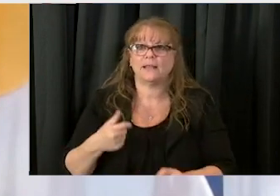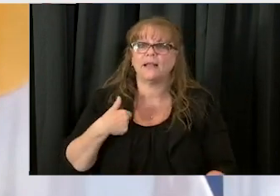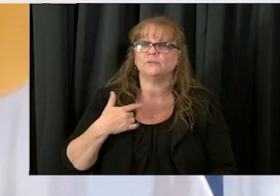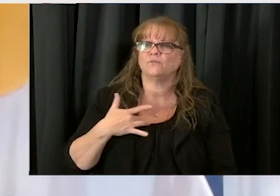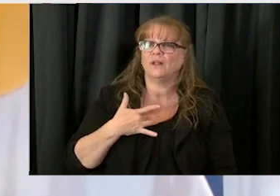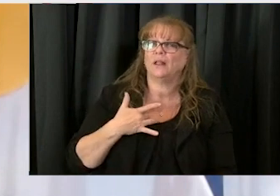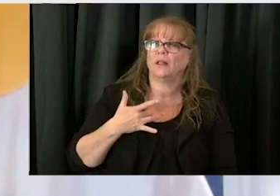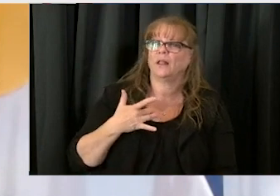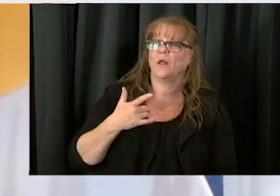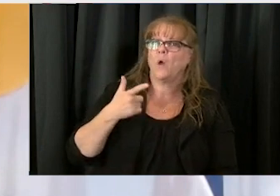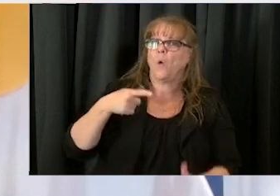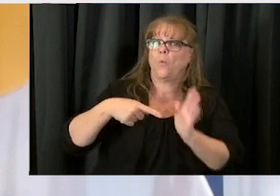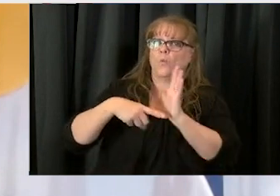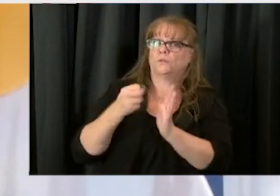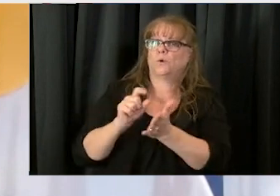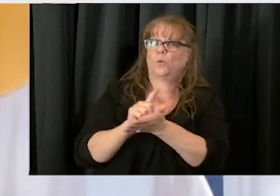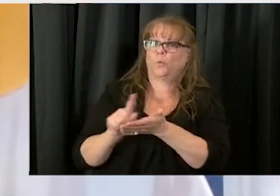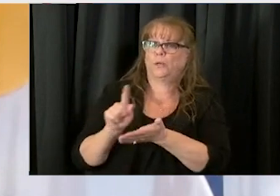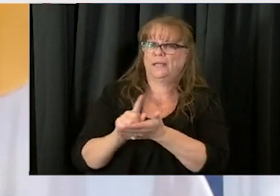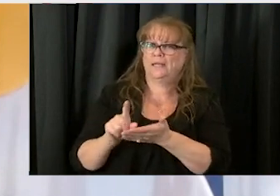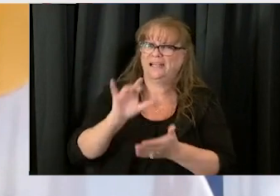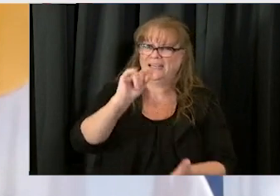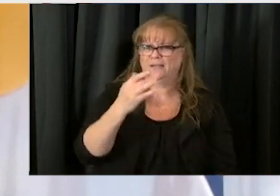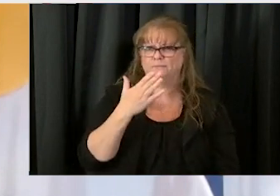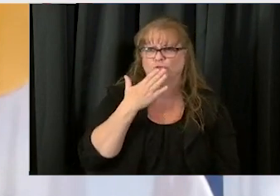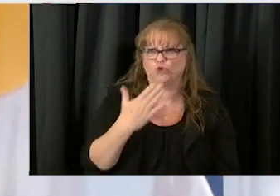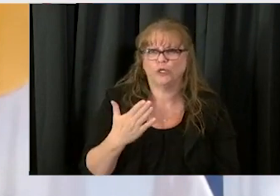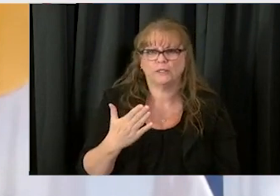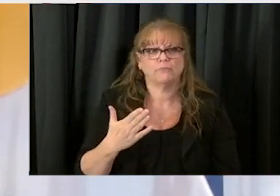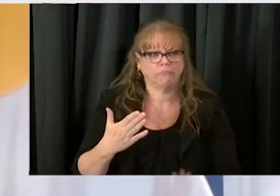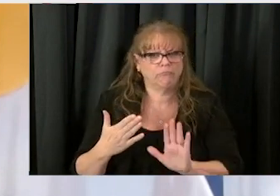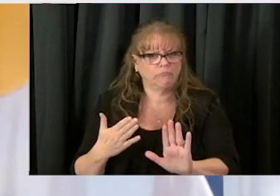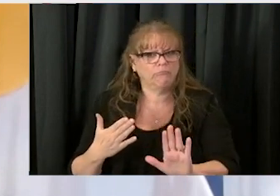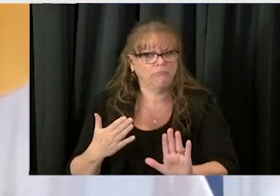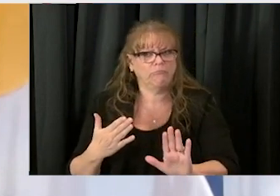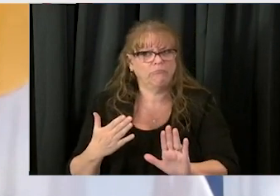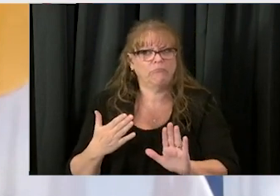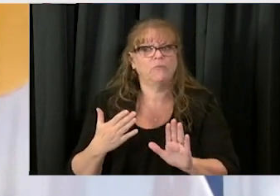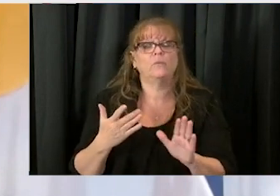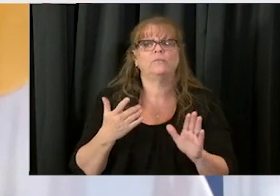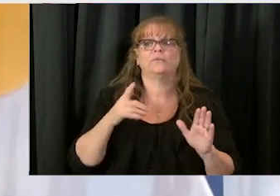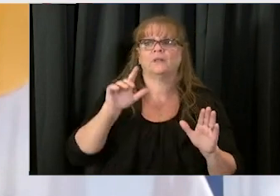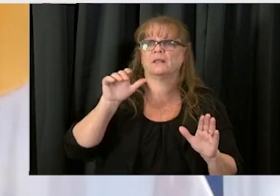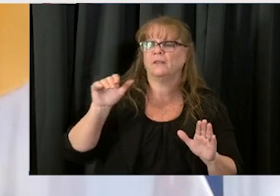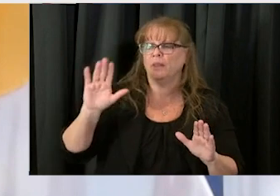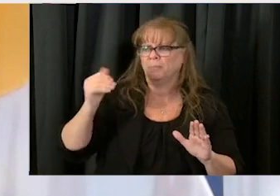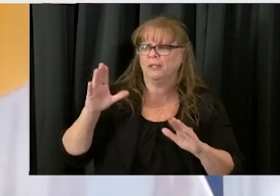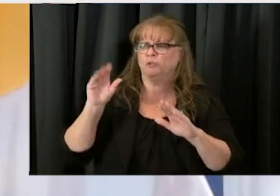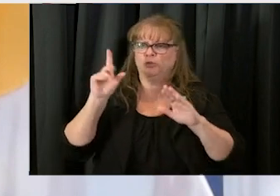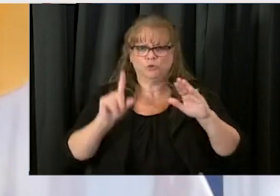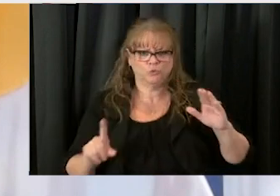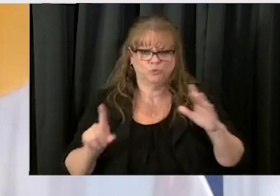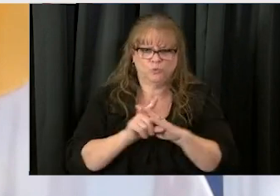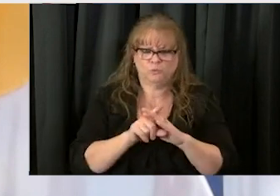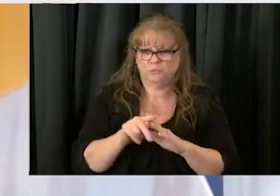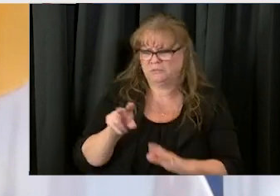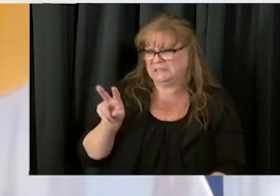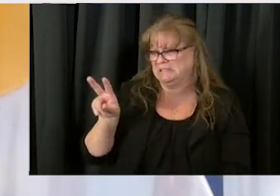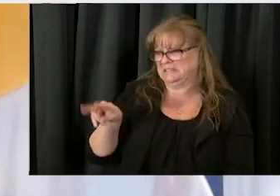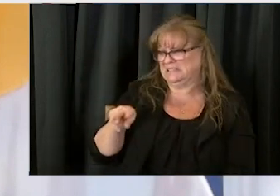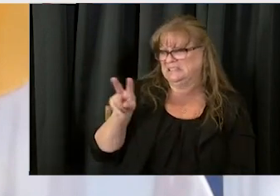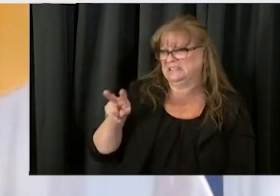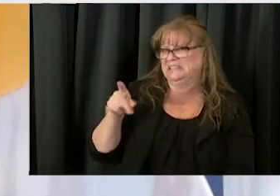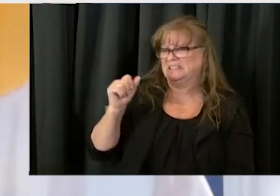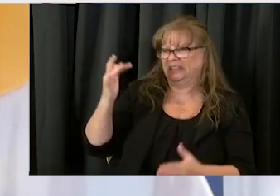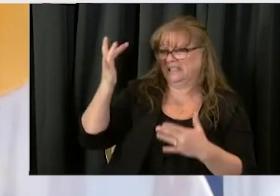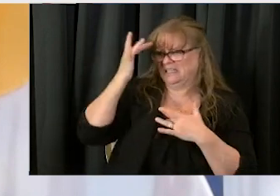Additional surveillance testing in schools that have any cases. They can also be used to end quarantines earlier. So